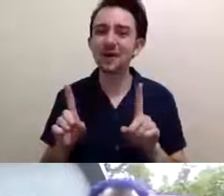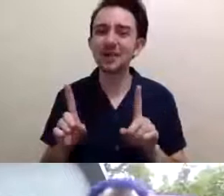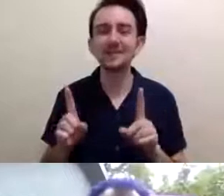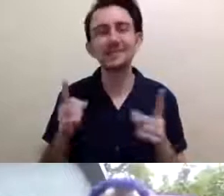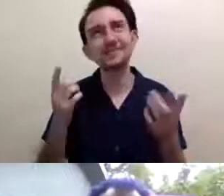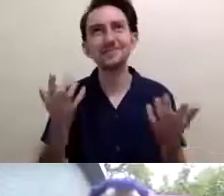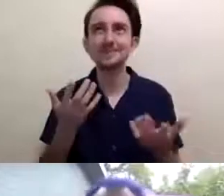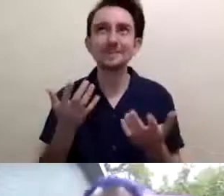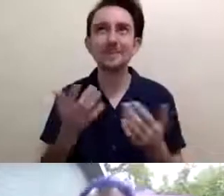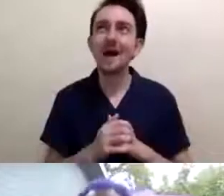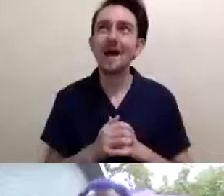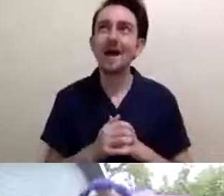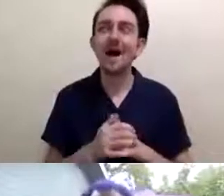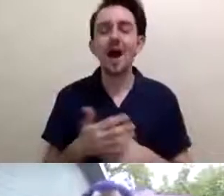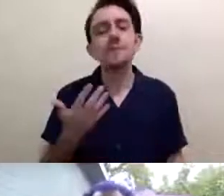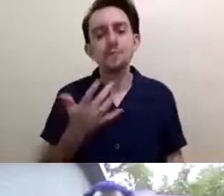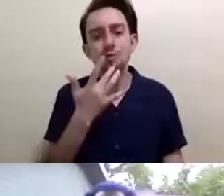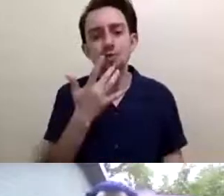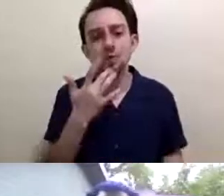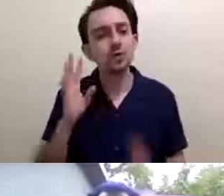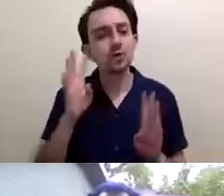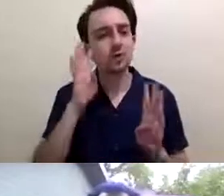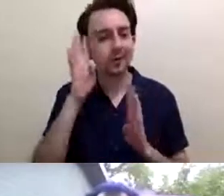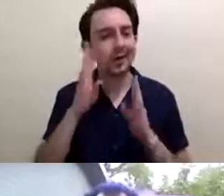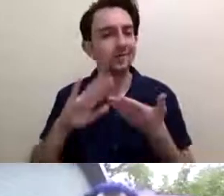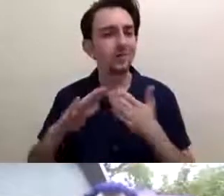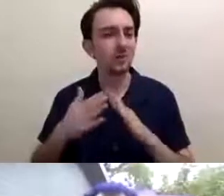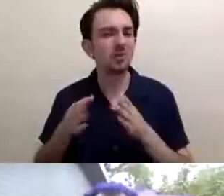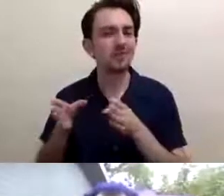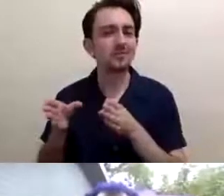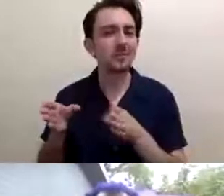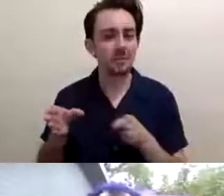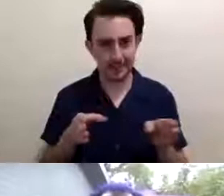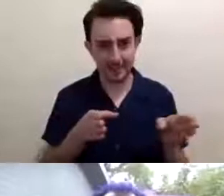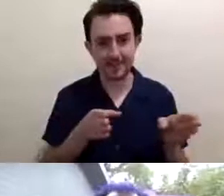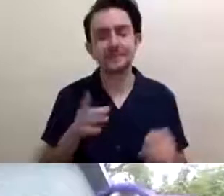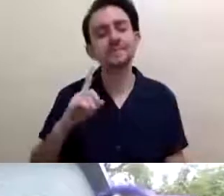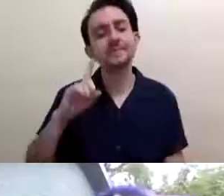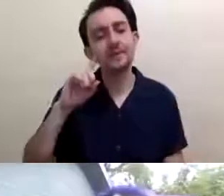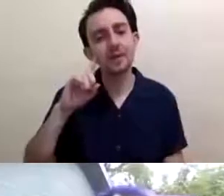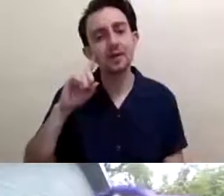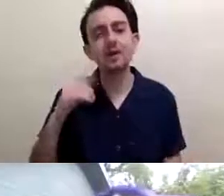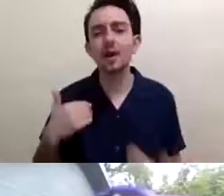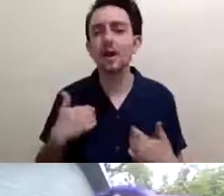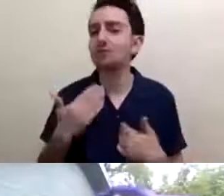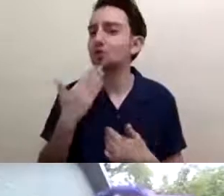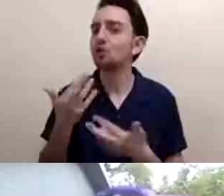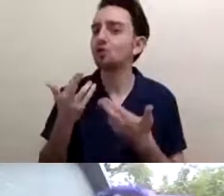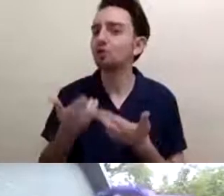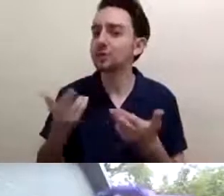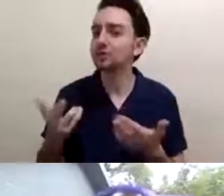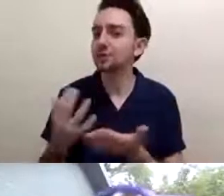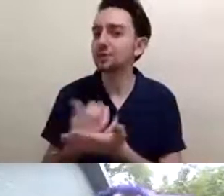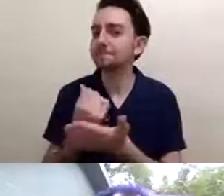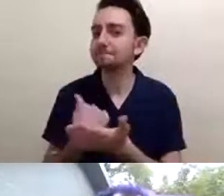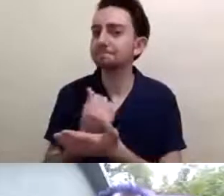anything. So I'll go with the Creative Community Plan. But I think I have a resource that the other committee can